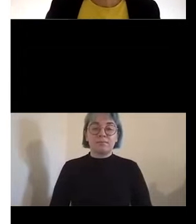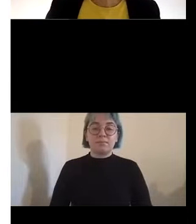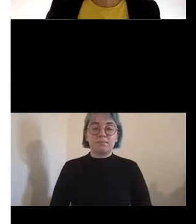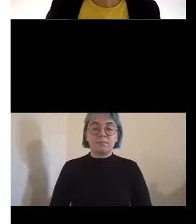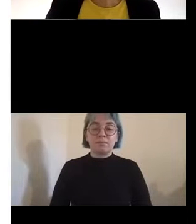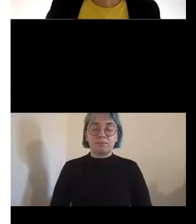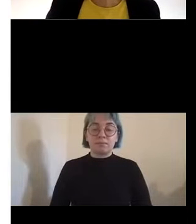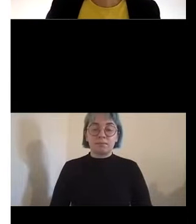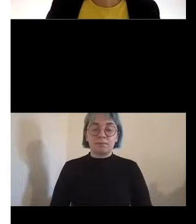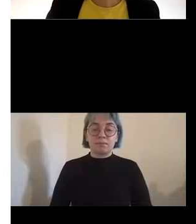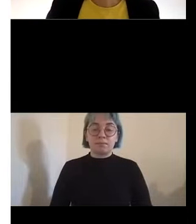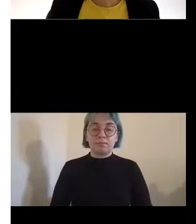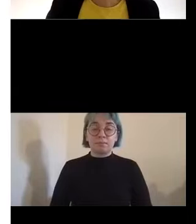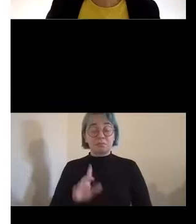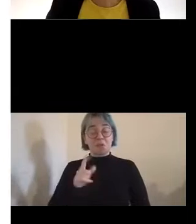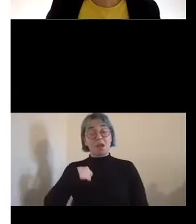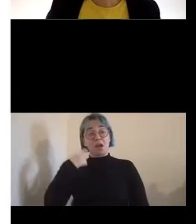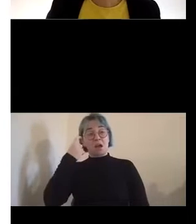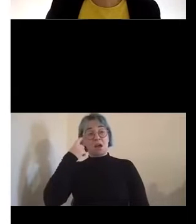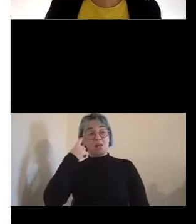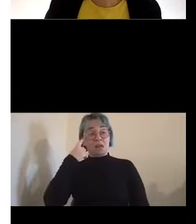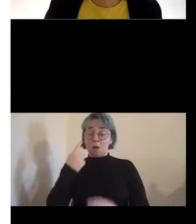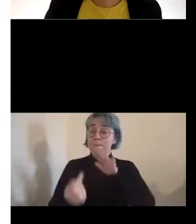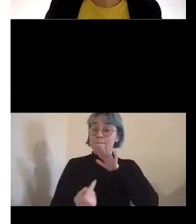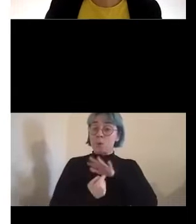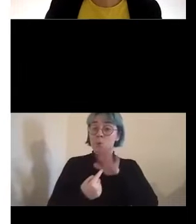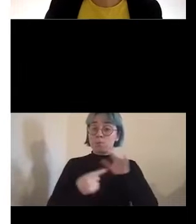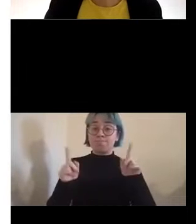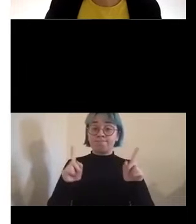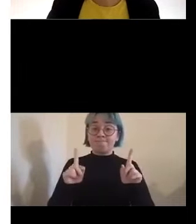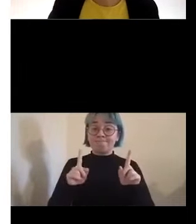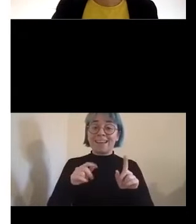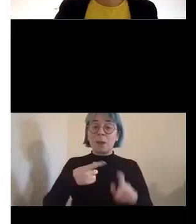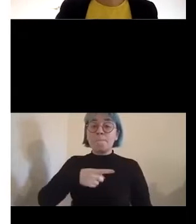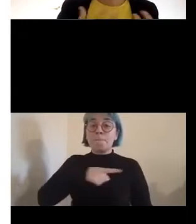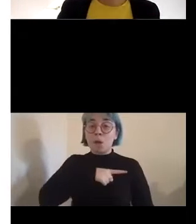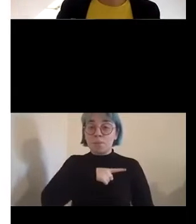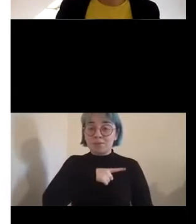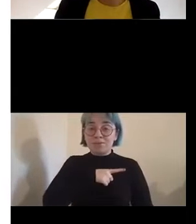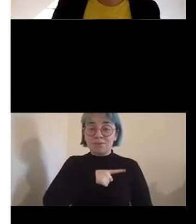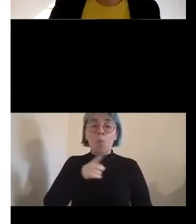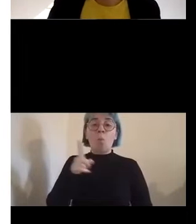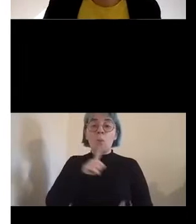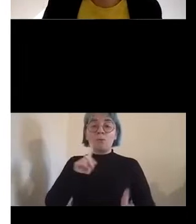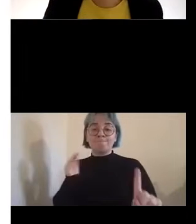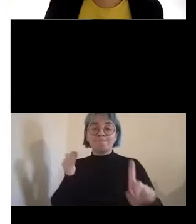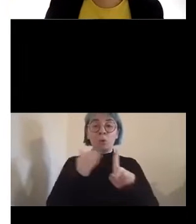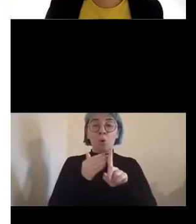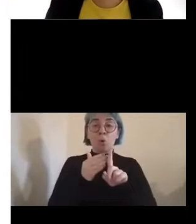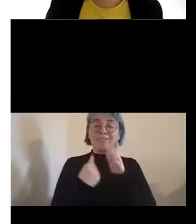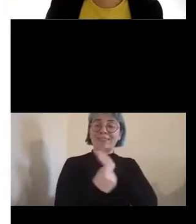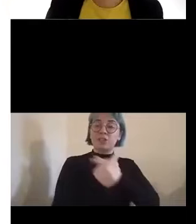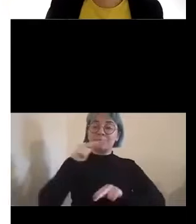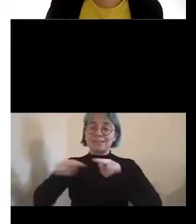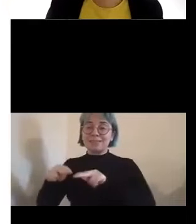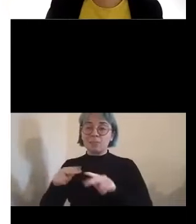But I think what's really important is the purpose, is what is actually the goal of the individual assessment, what